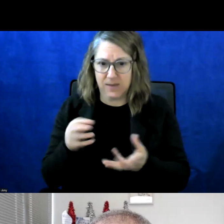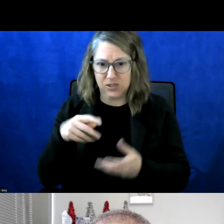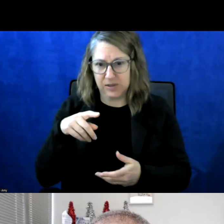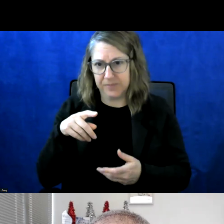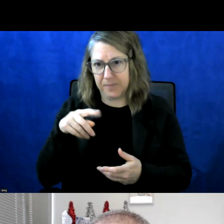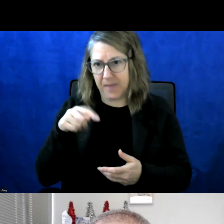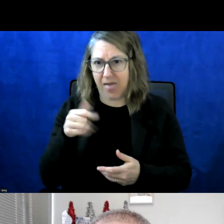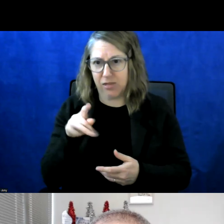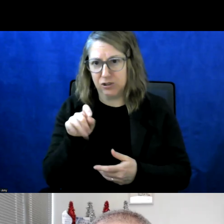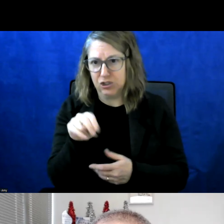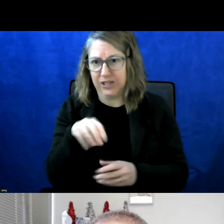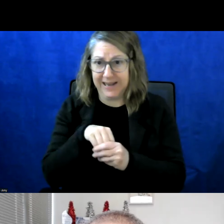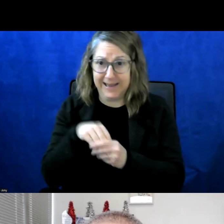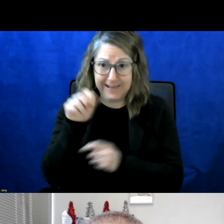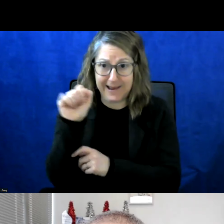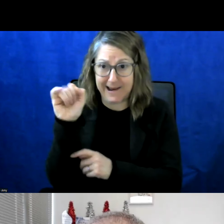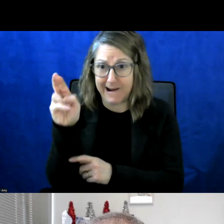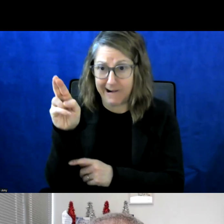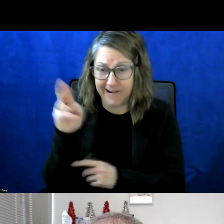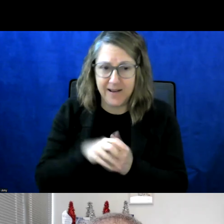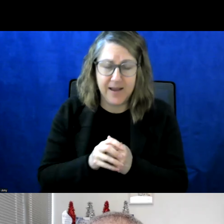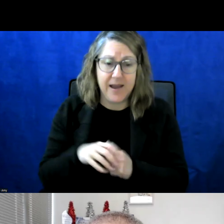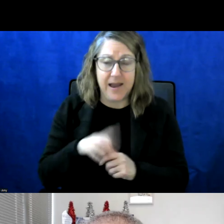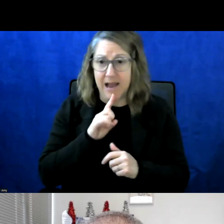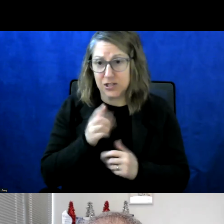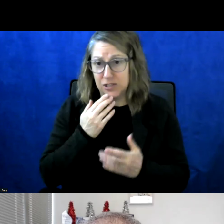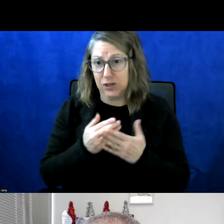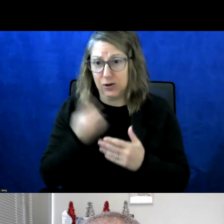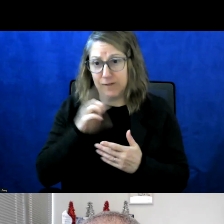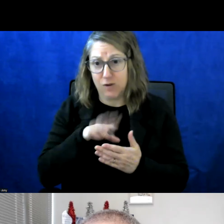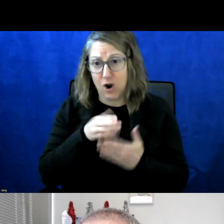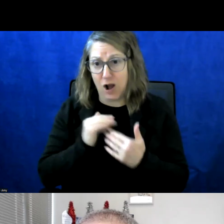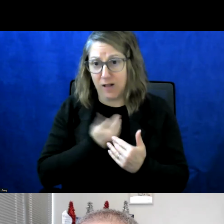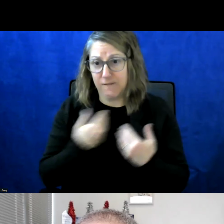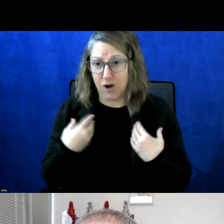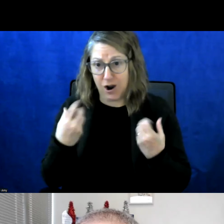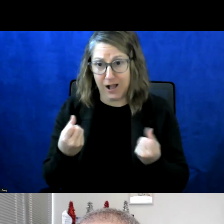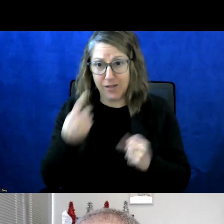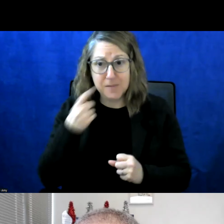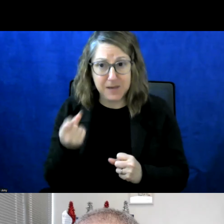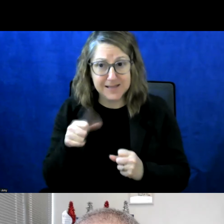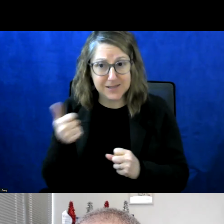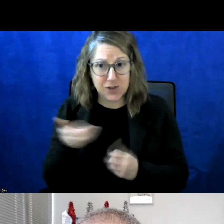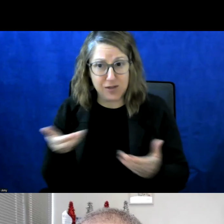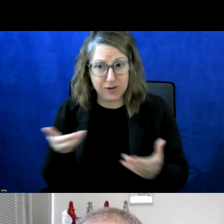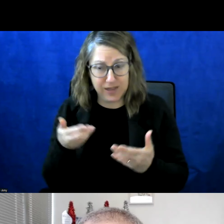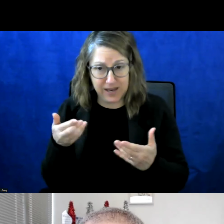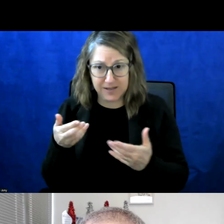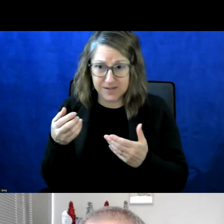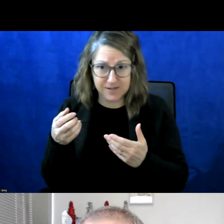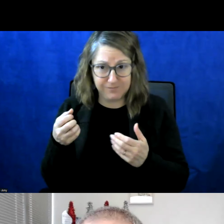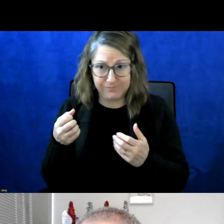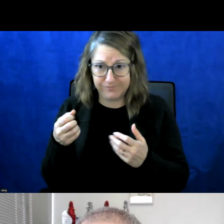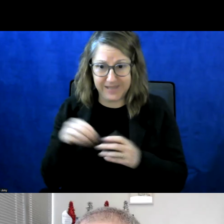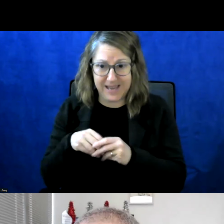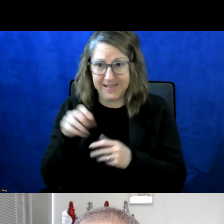the air. And it's actually good. It's actually in general good for all our health, because there's other things that concentrate in the air as well, especially in a lot